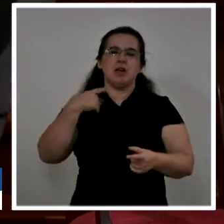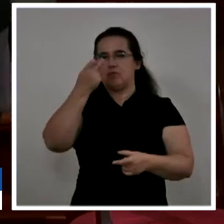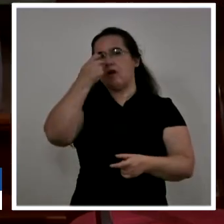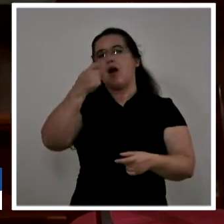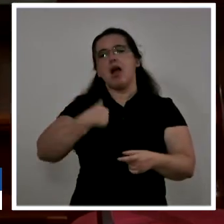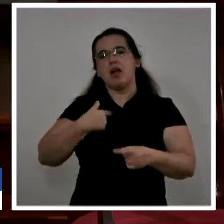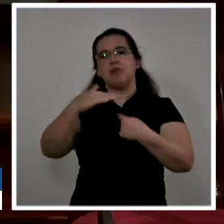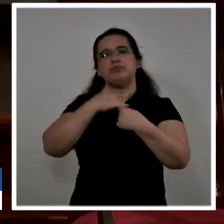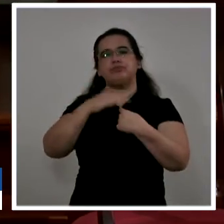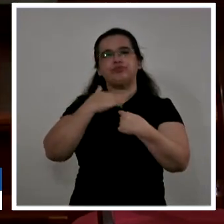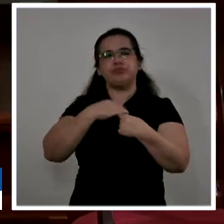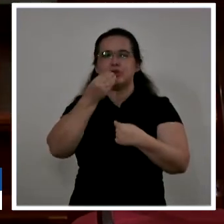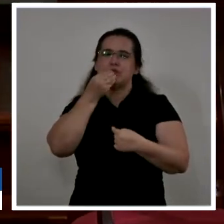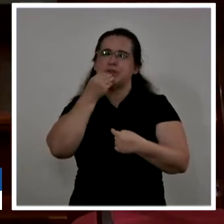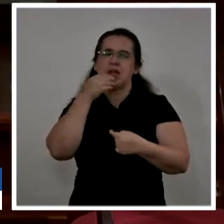tempo.